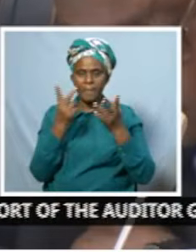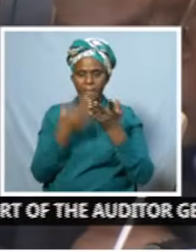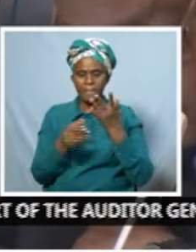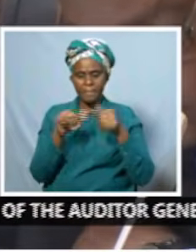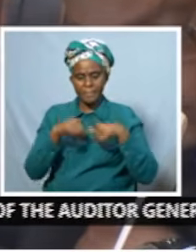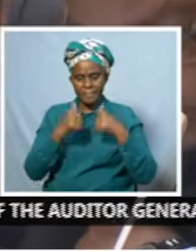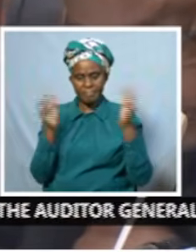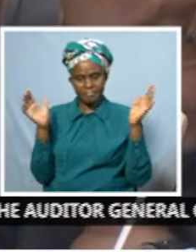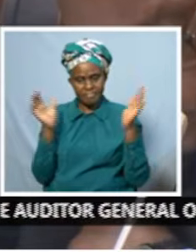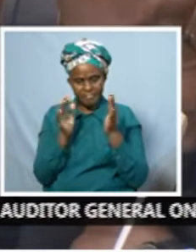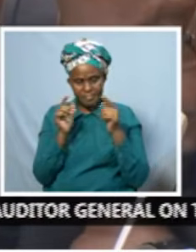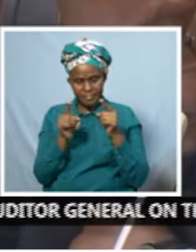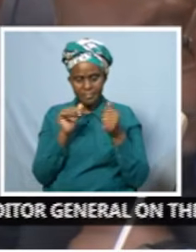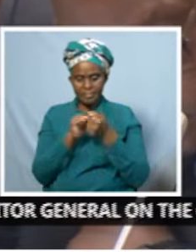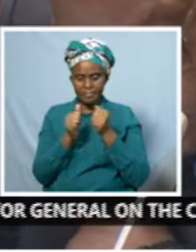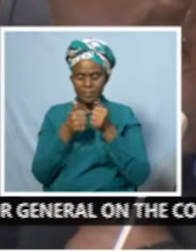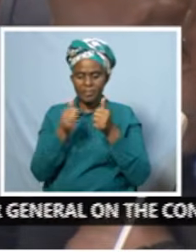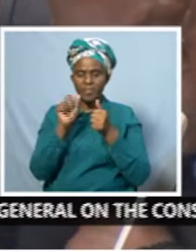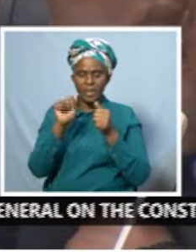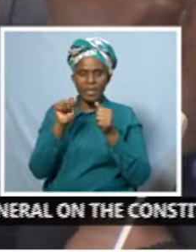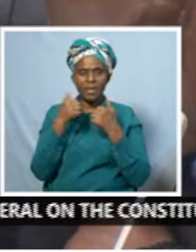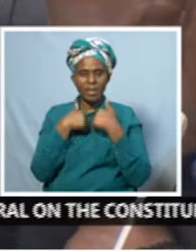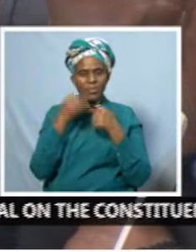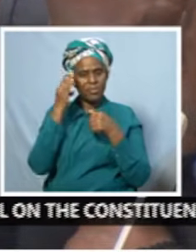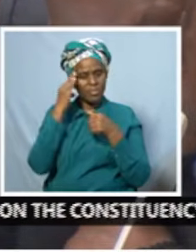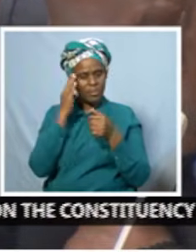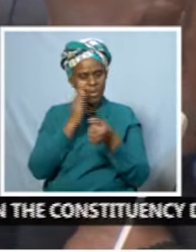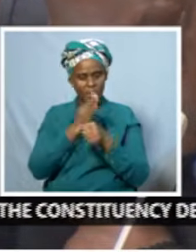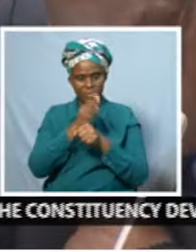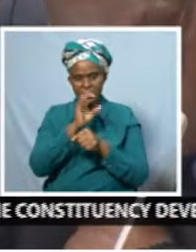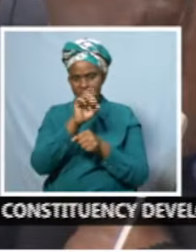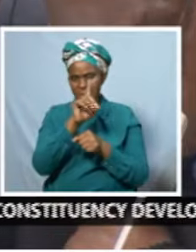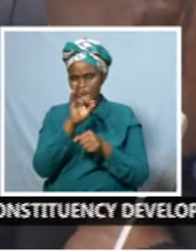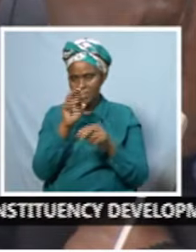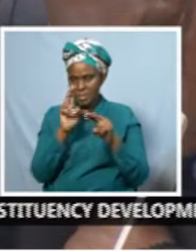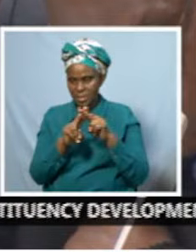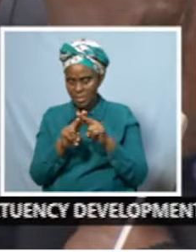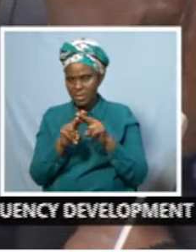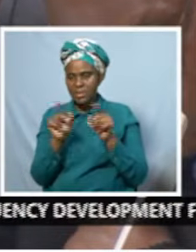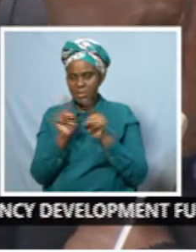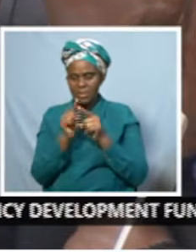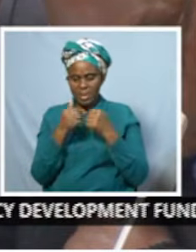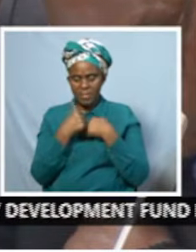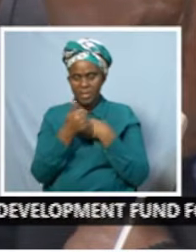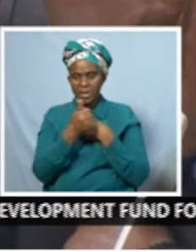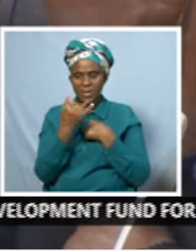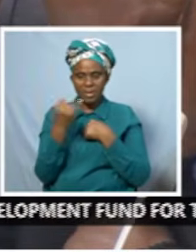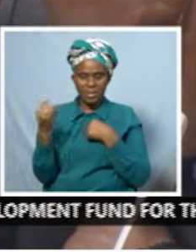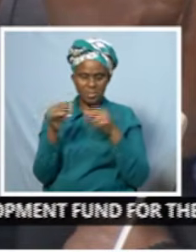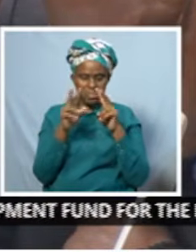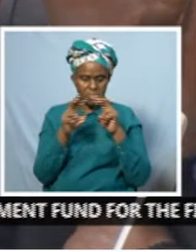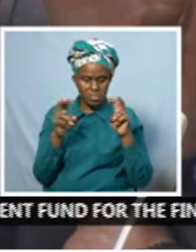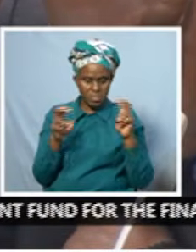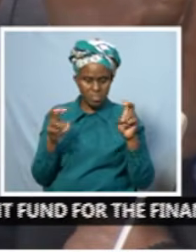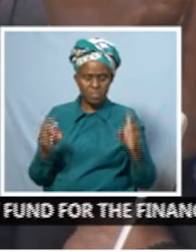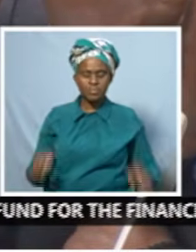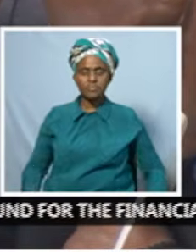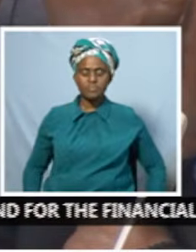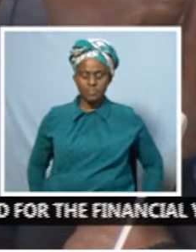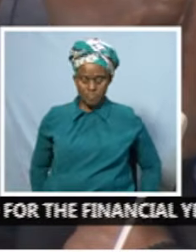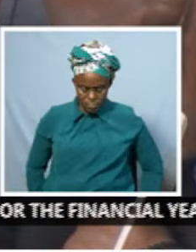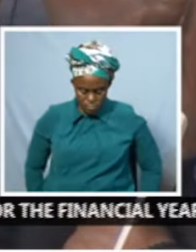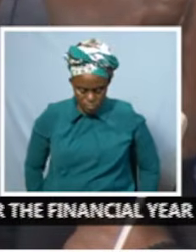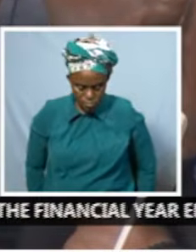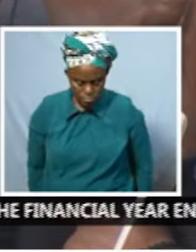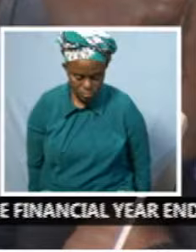this gap so that they're able to meet the requirements. Because once the CDFC sits, there's also the issue of vetting. So before we